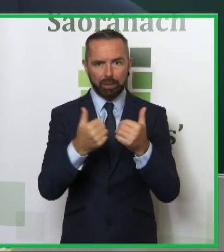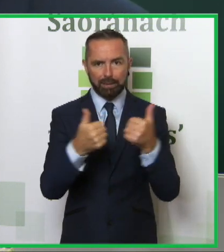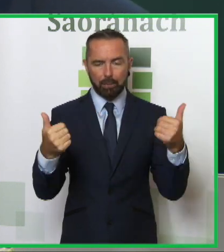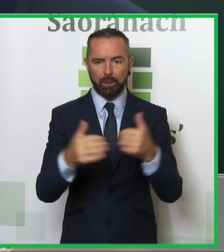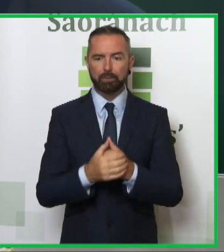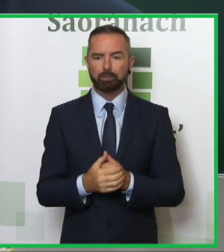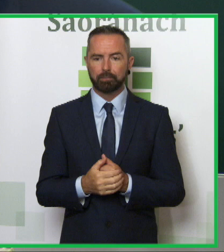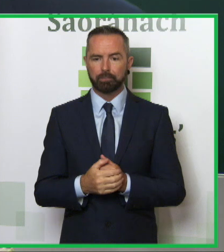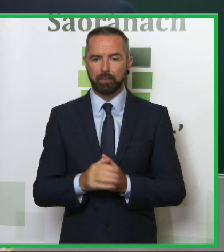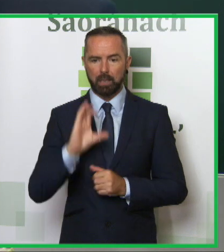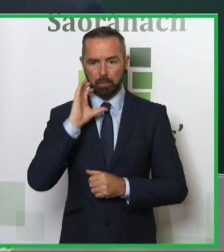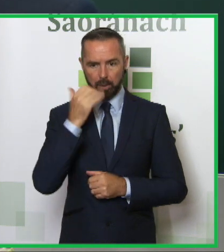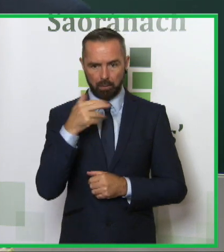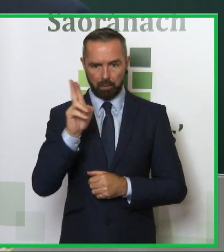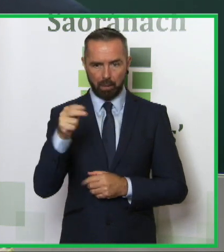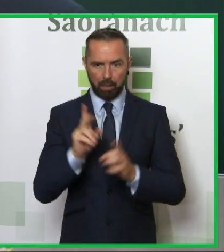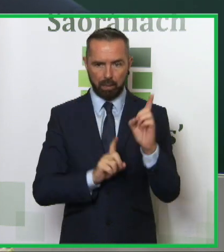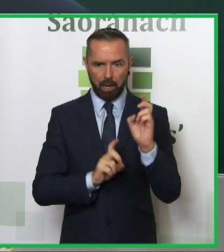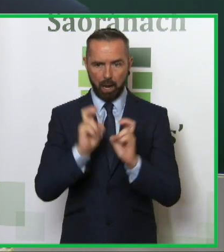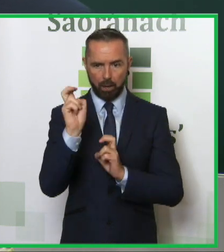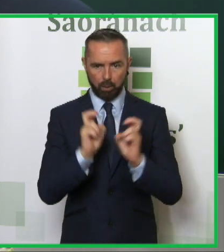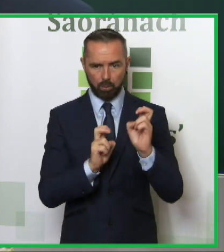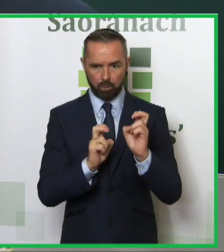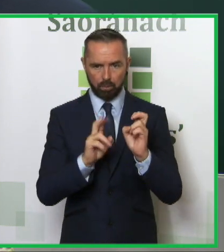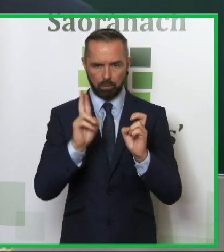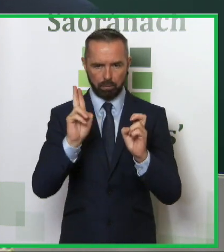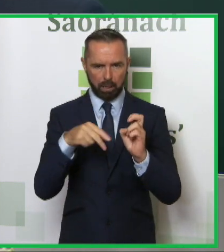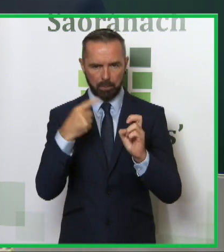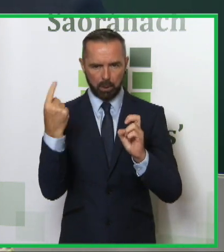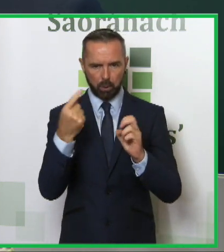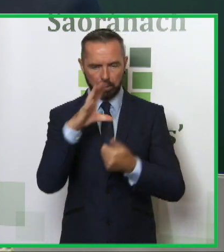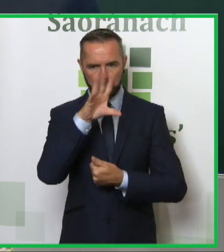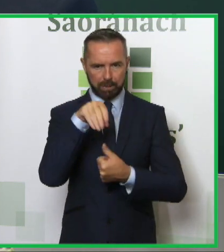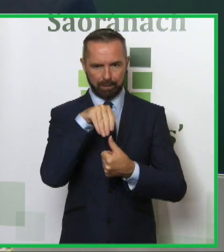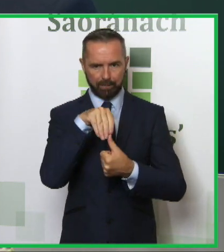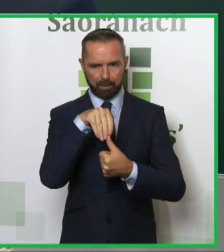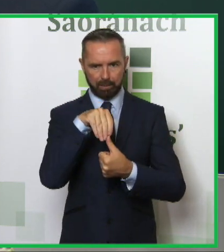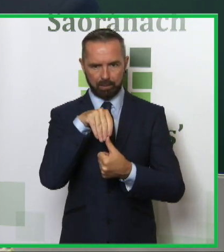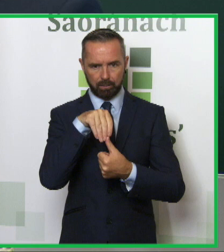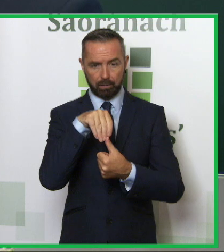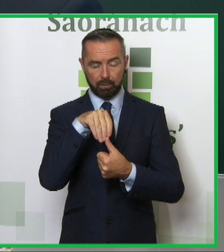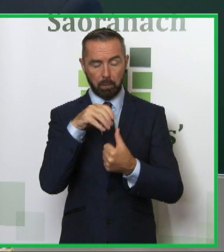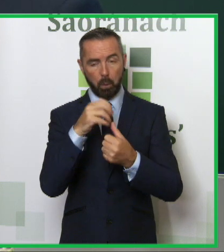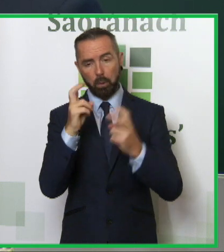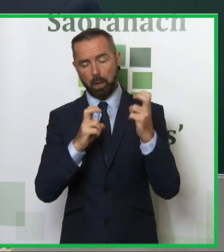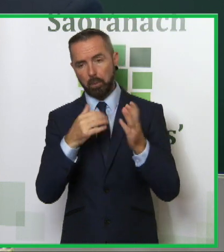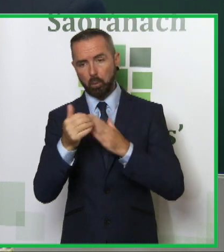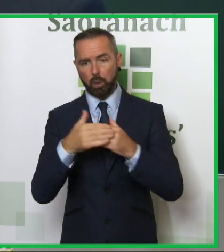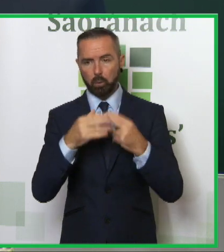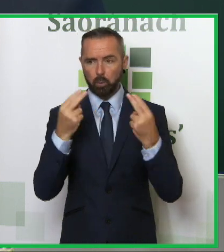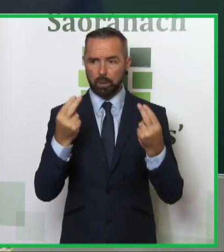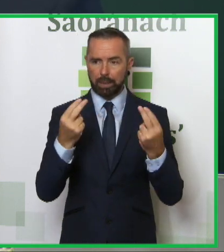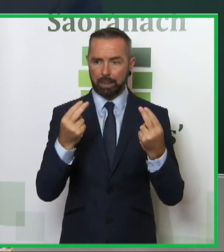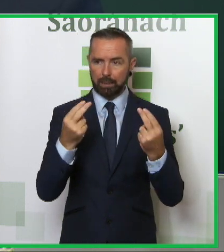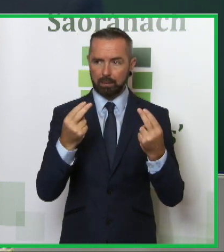because there is an argument made that we can get too finite and too specific. And then there's another argument that we need to do